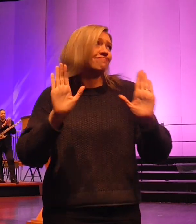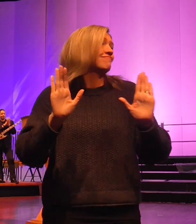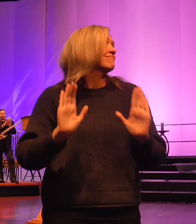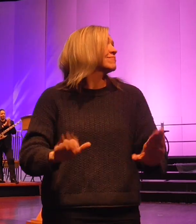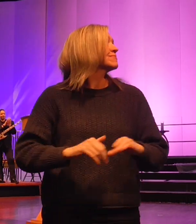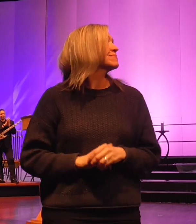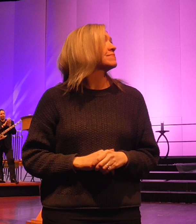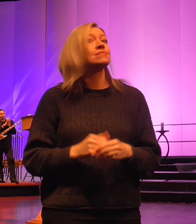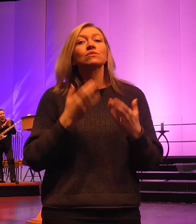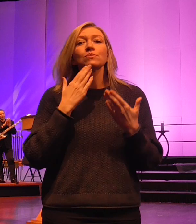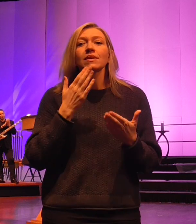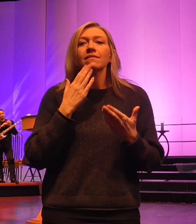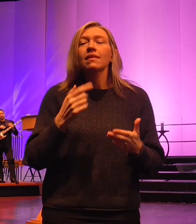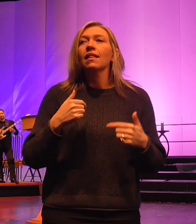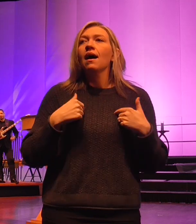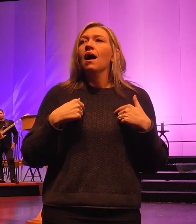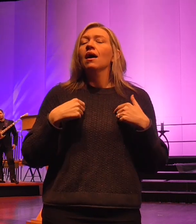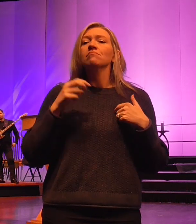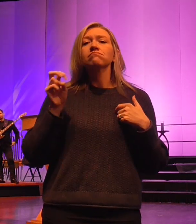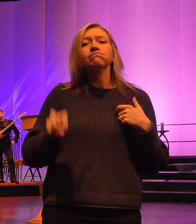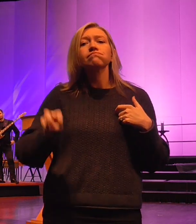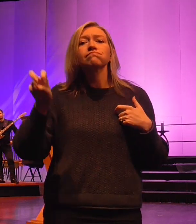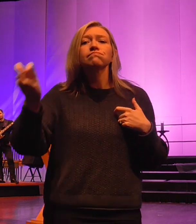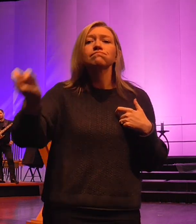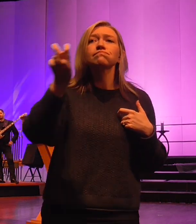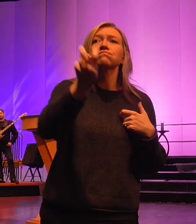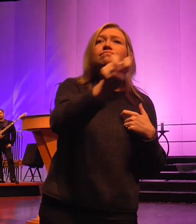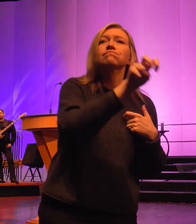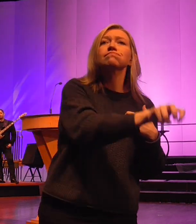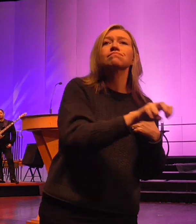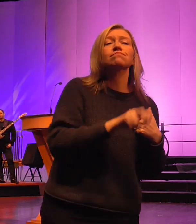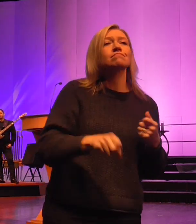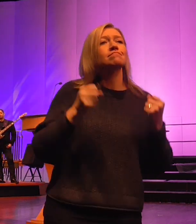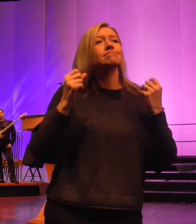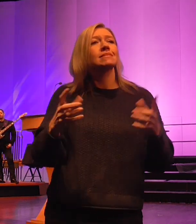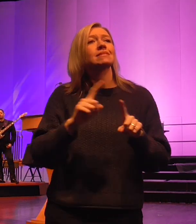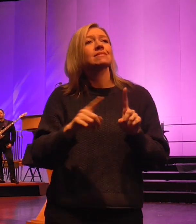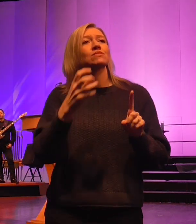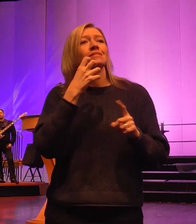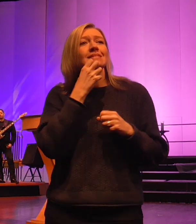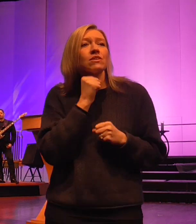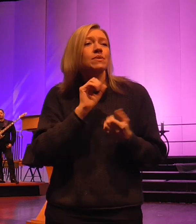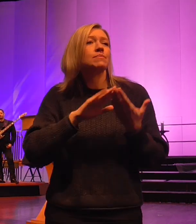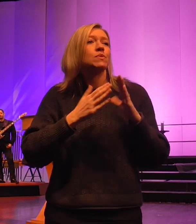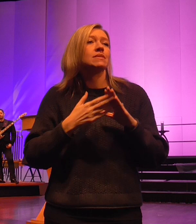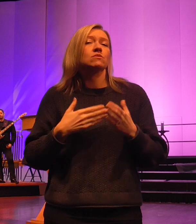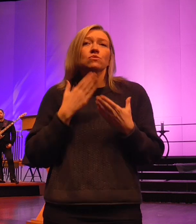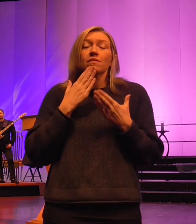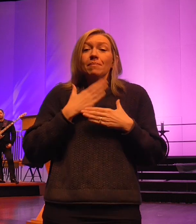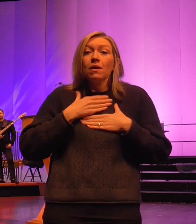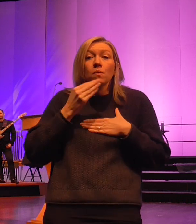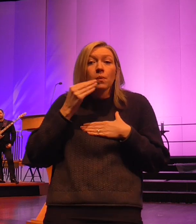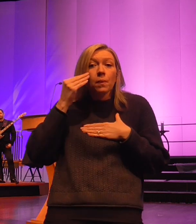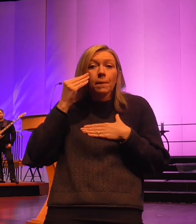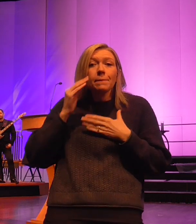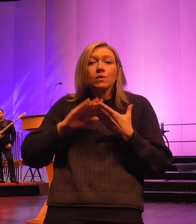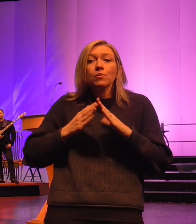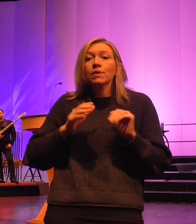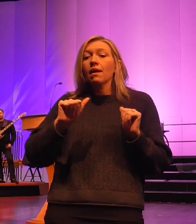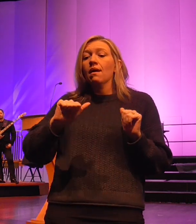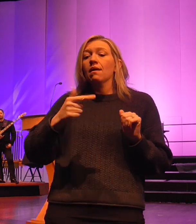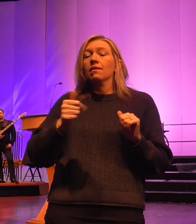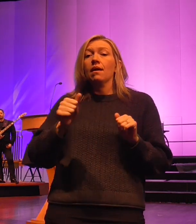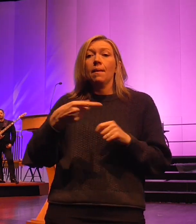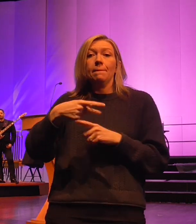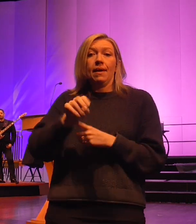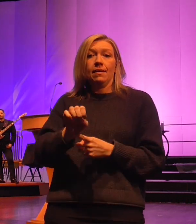I'm so grateful I get to go to so many different sacred communities. I'm grateful for my home community, Agape. And a number of years ago, Michael Beckwith